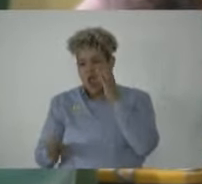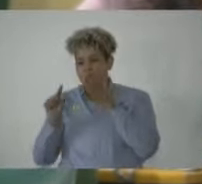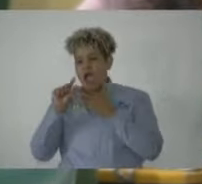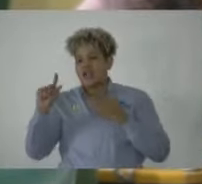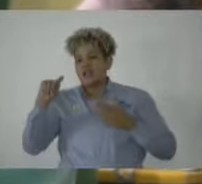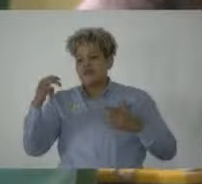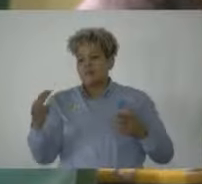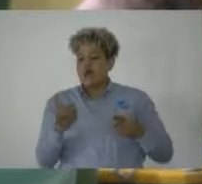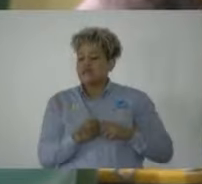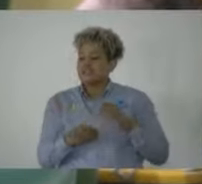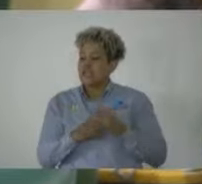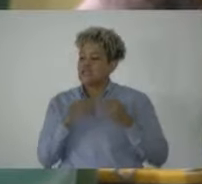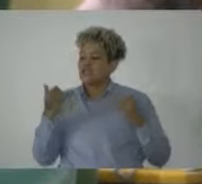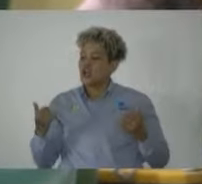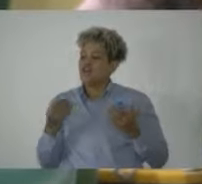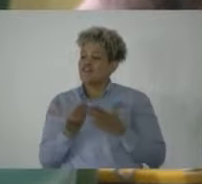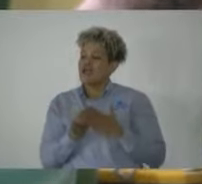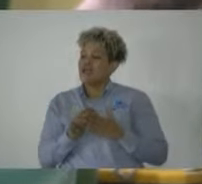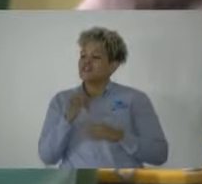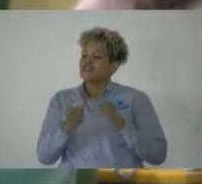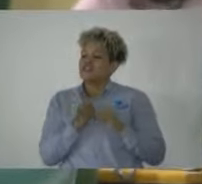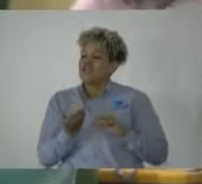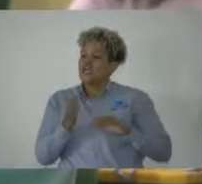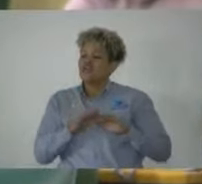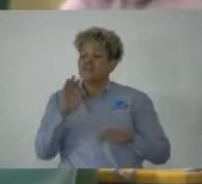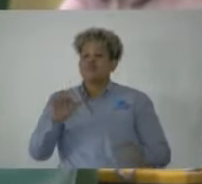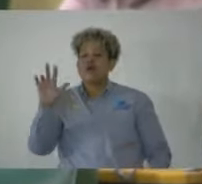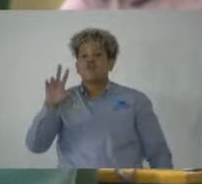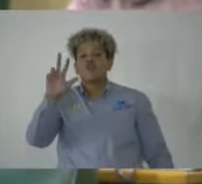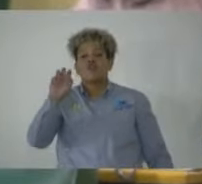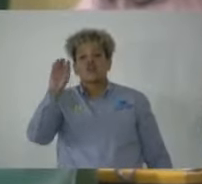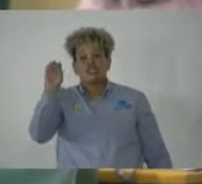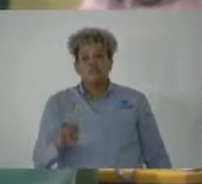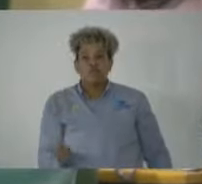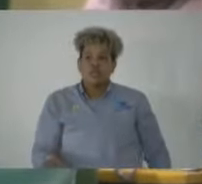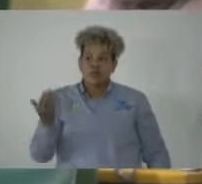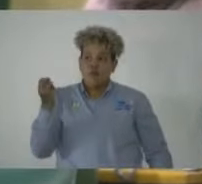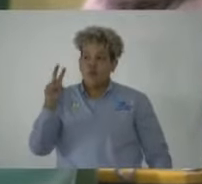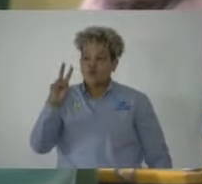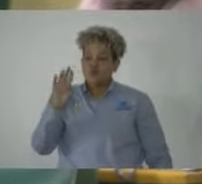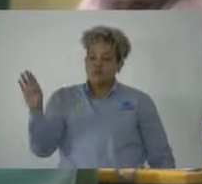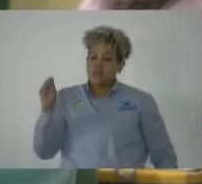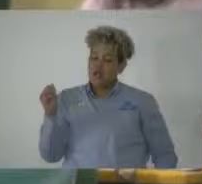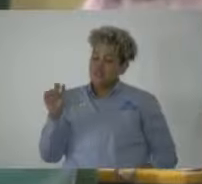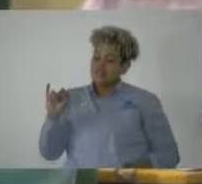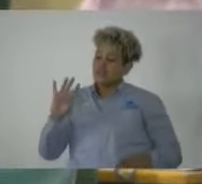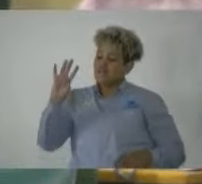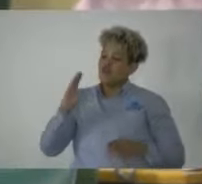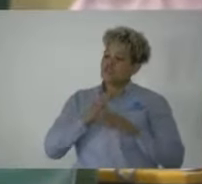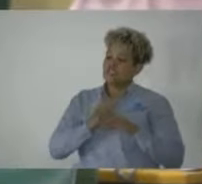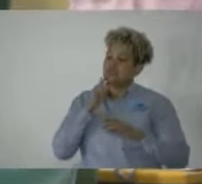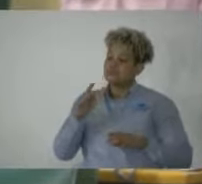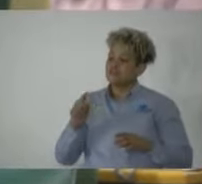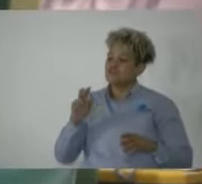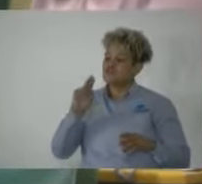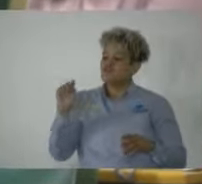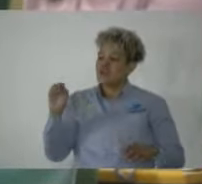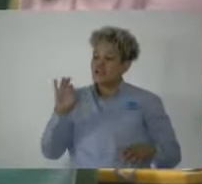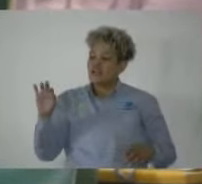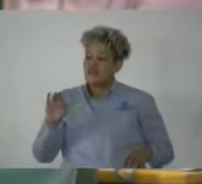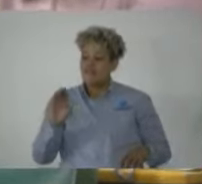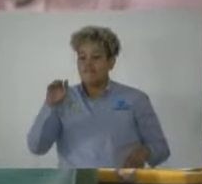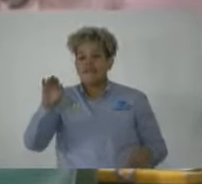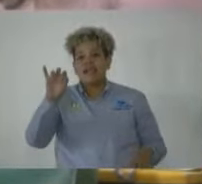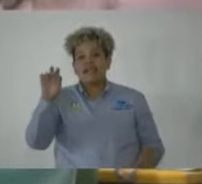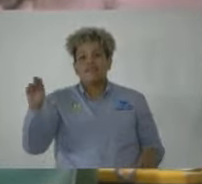PATH in the upcoming fiscal year have increased by almost 30%, or $2 billion, which is four times the rate of inflation over the past